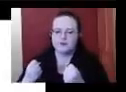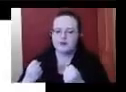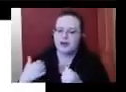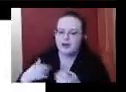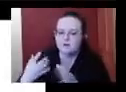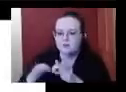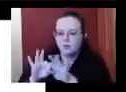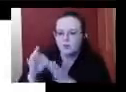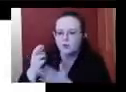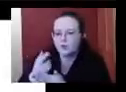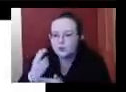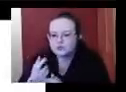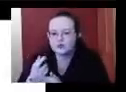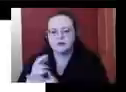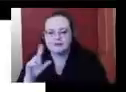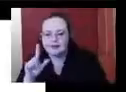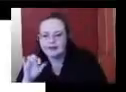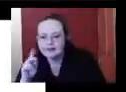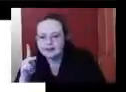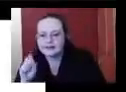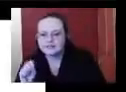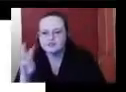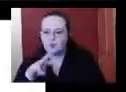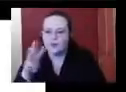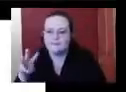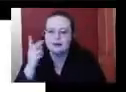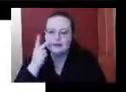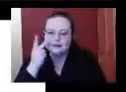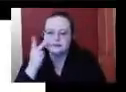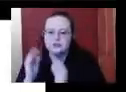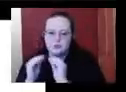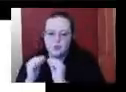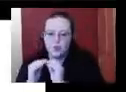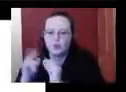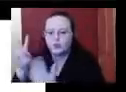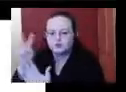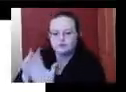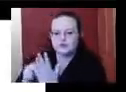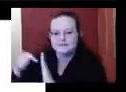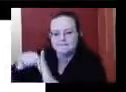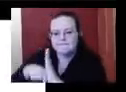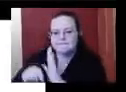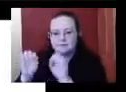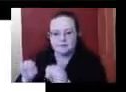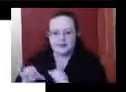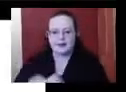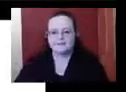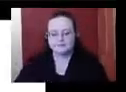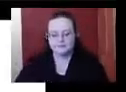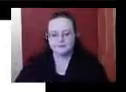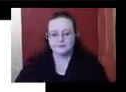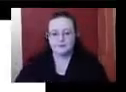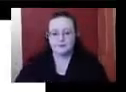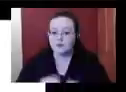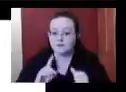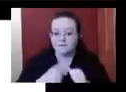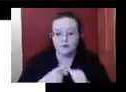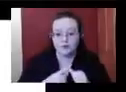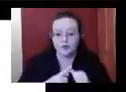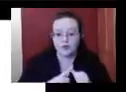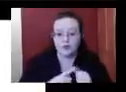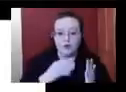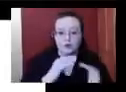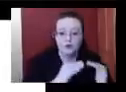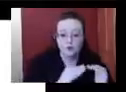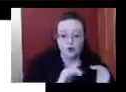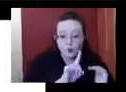resources and links are available on our website for school staff and parents. To start, students in grade